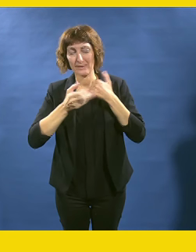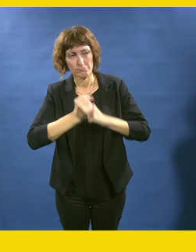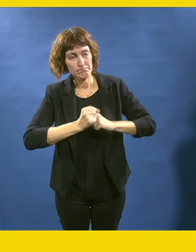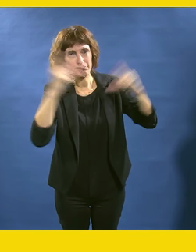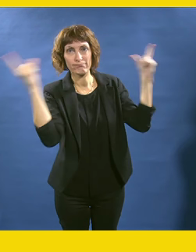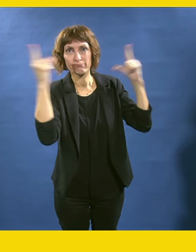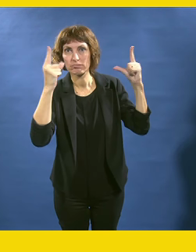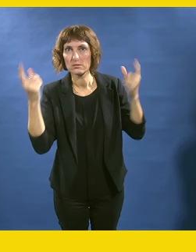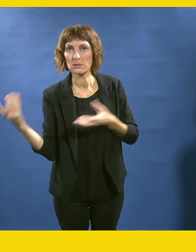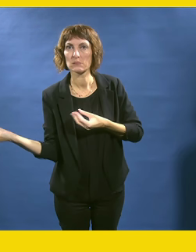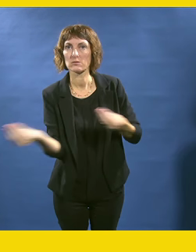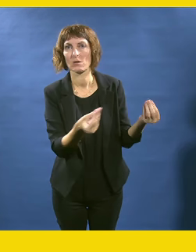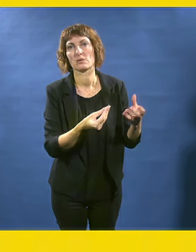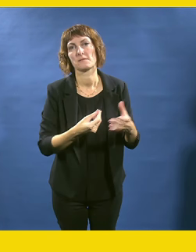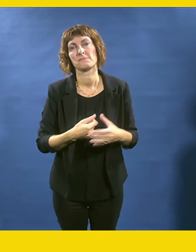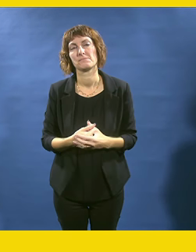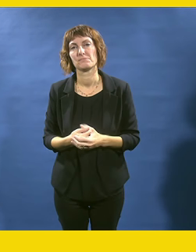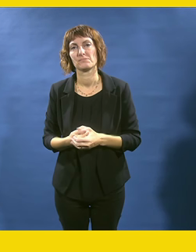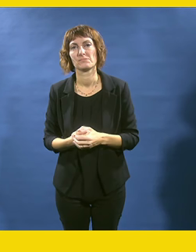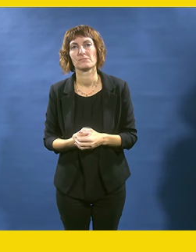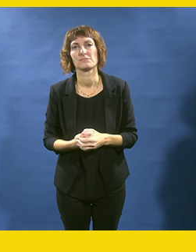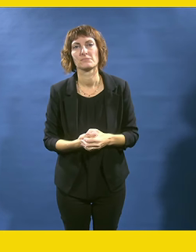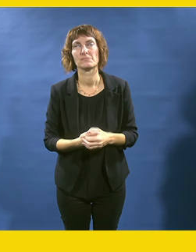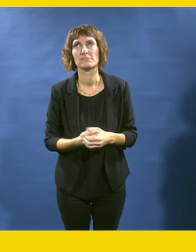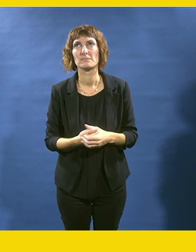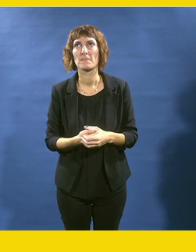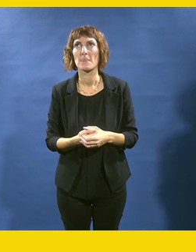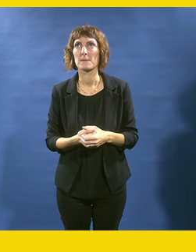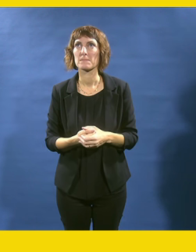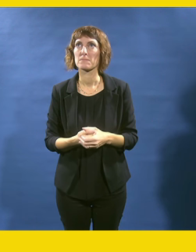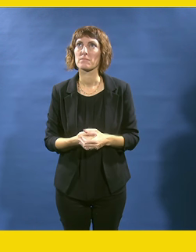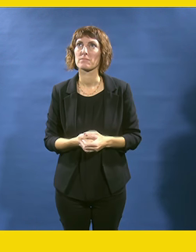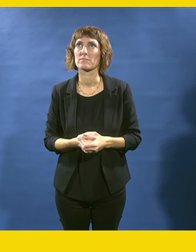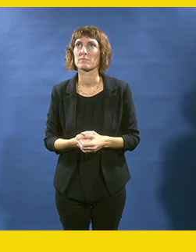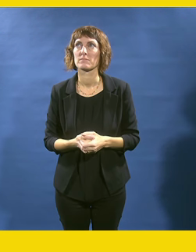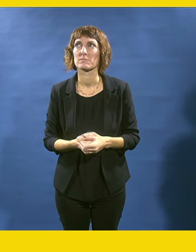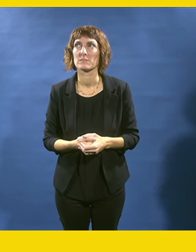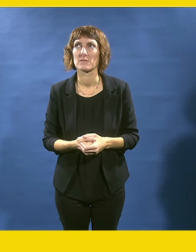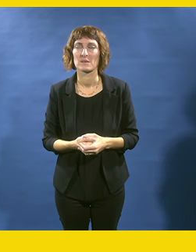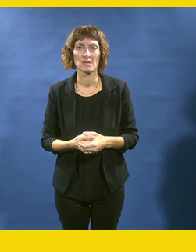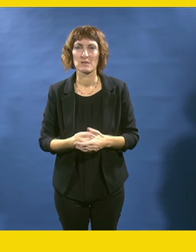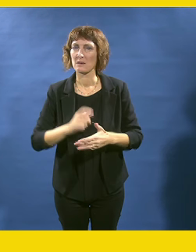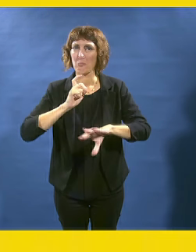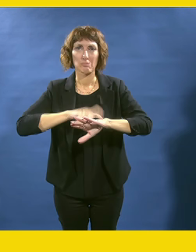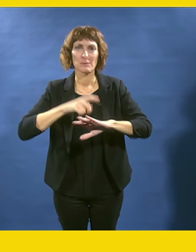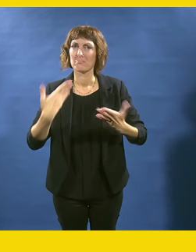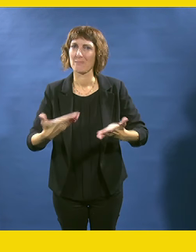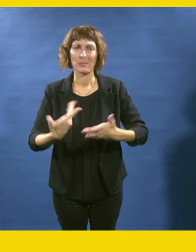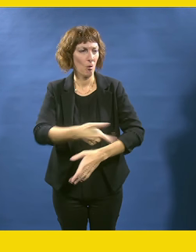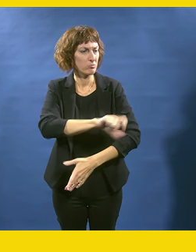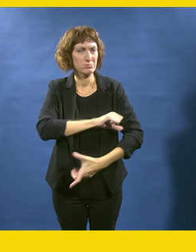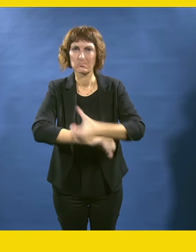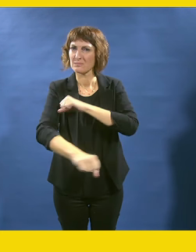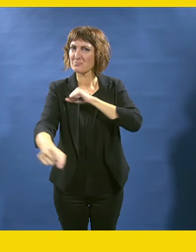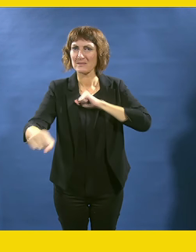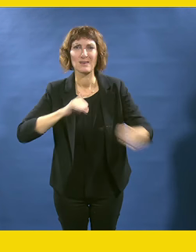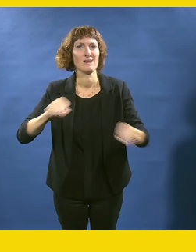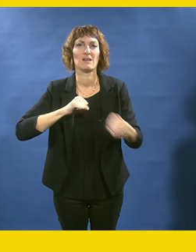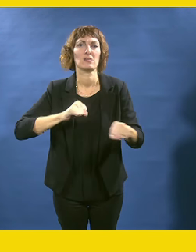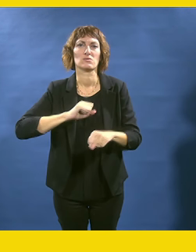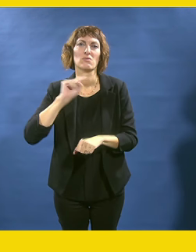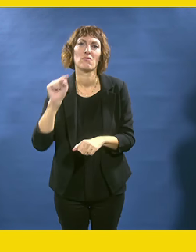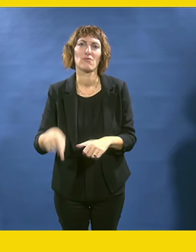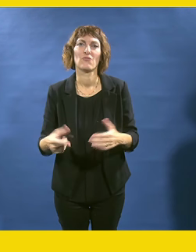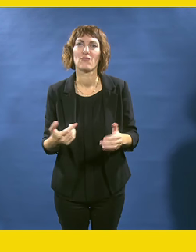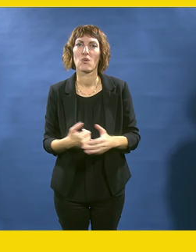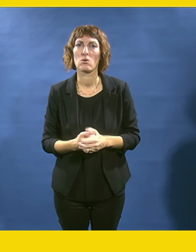And as it was said so greatly, it's time for action. We need to not just speak, but